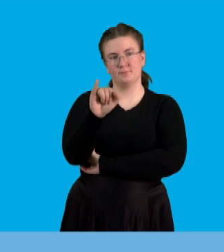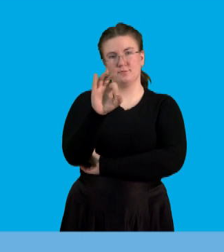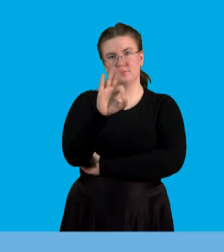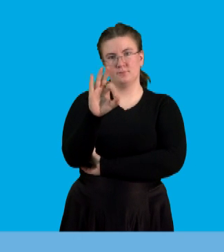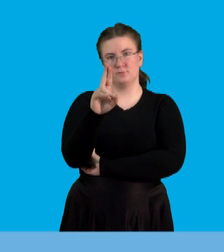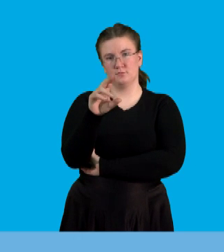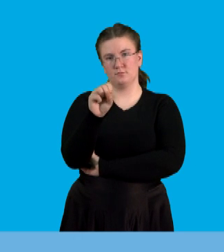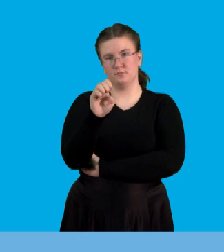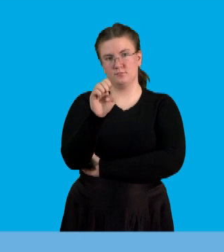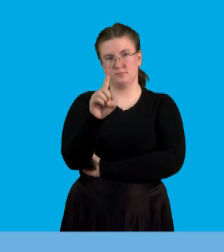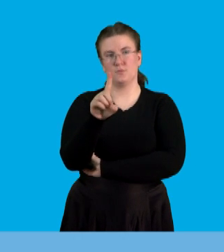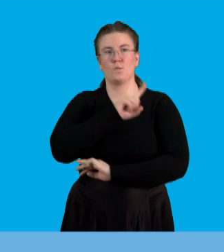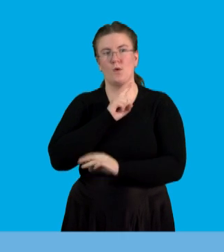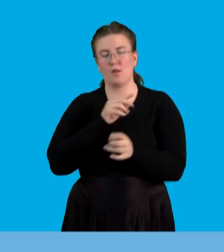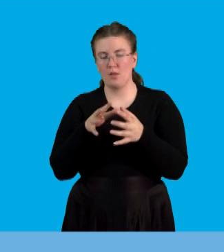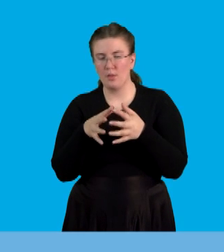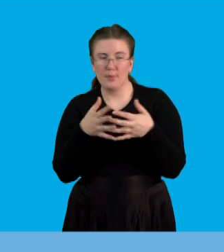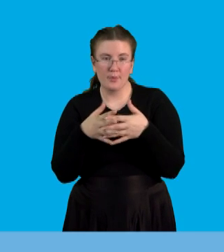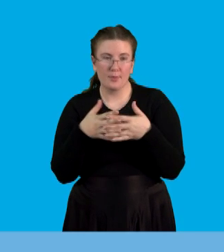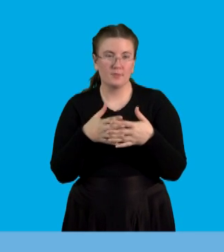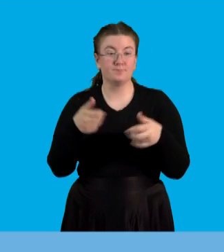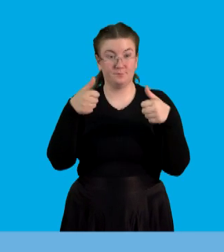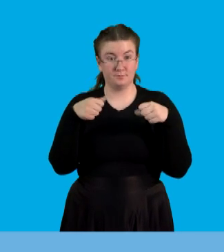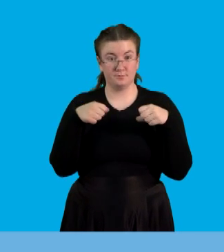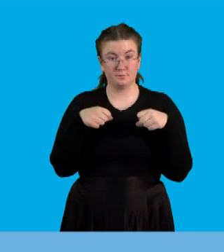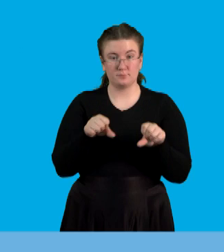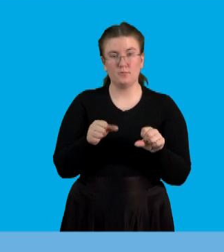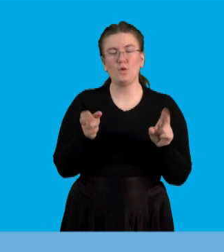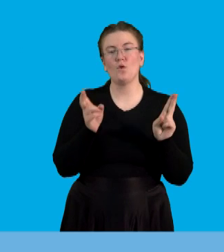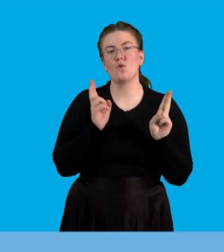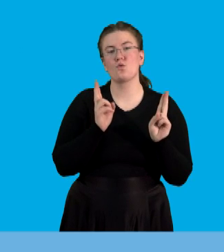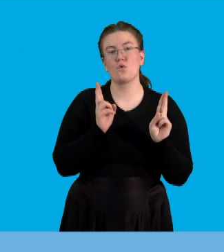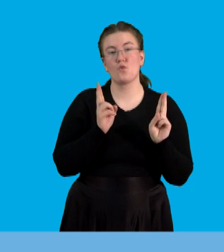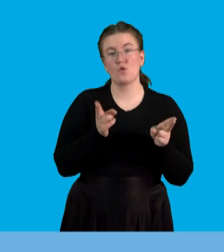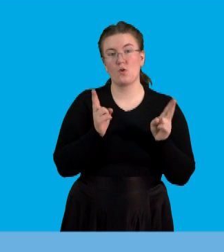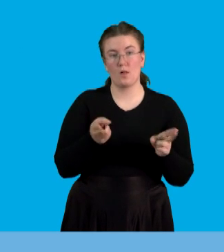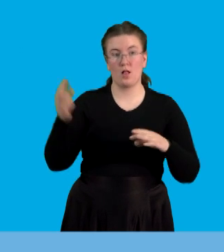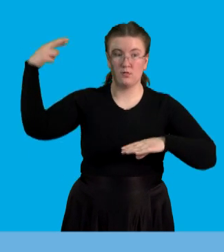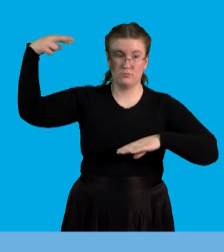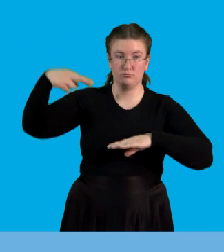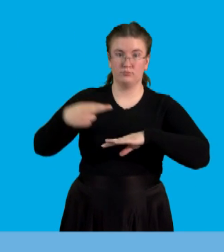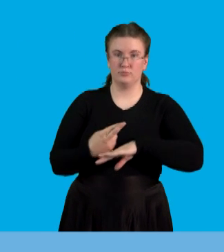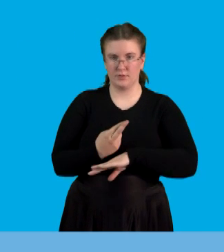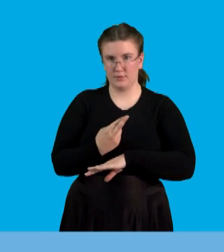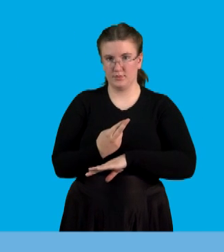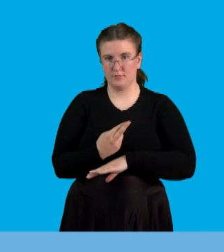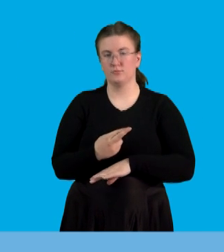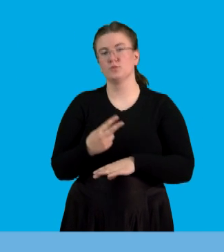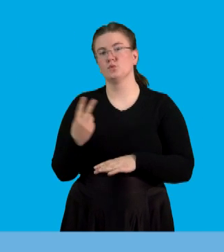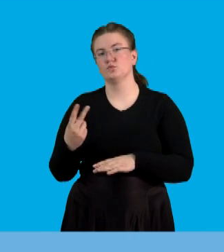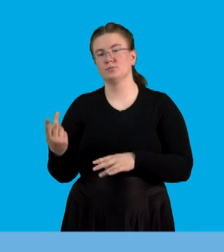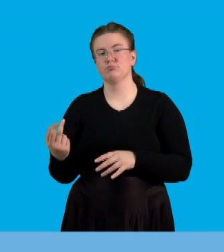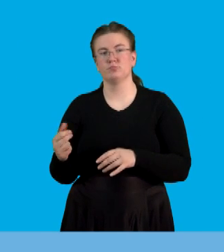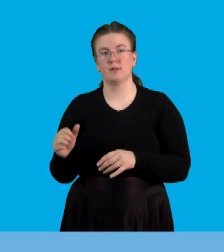C. Then the next question is asking us that the angle between the normal and the incident ray is called